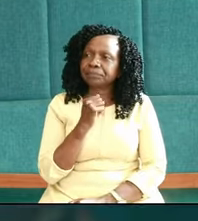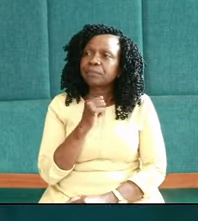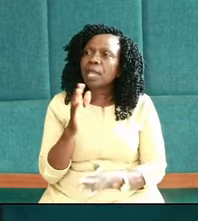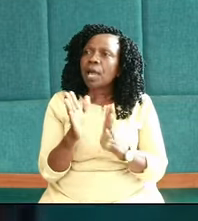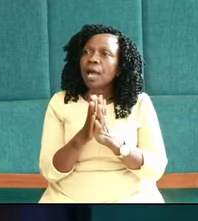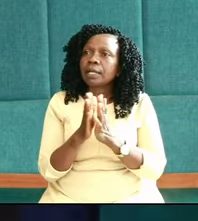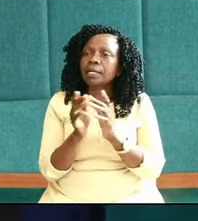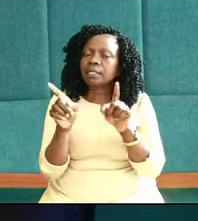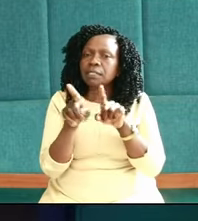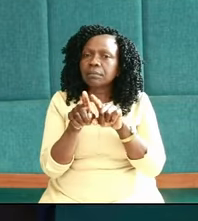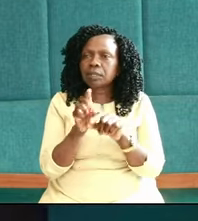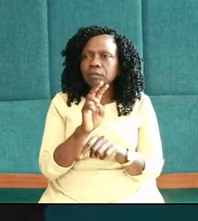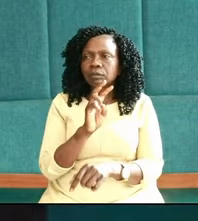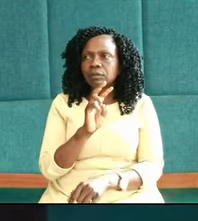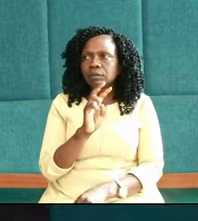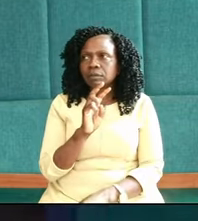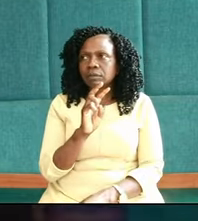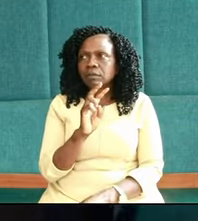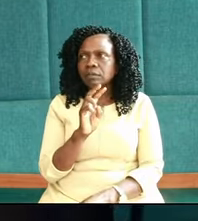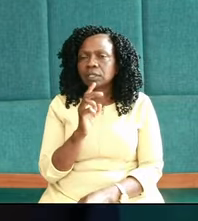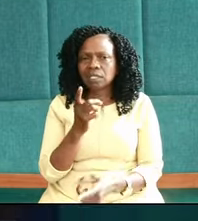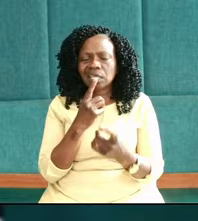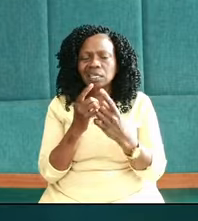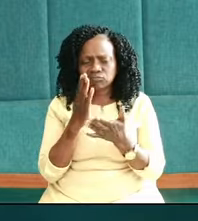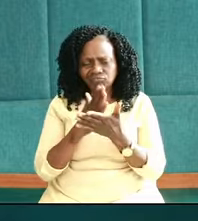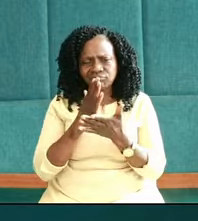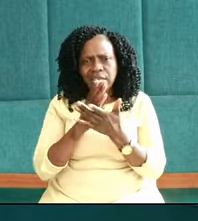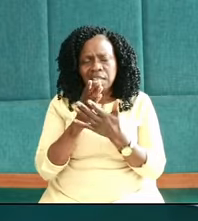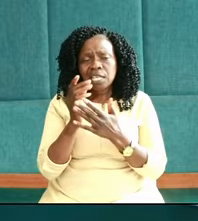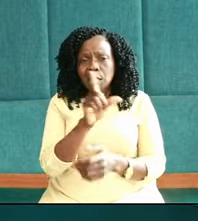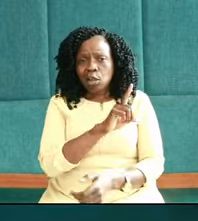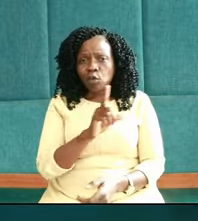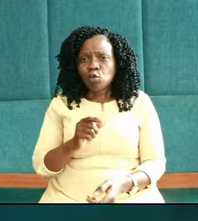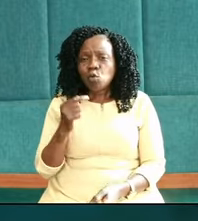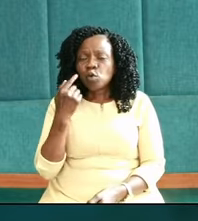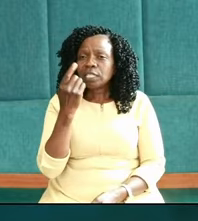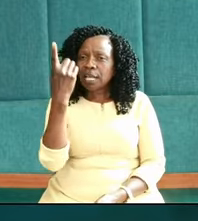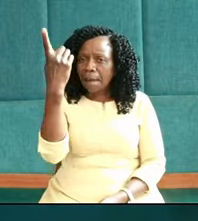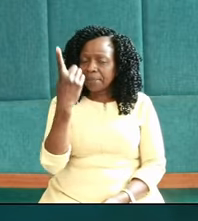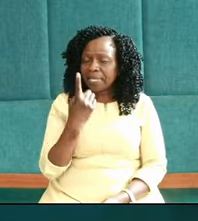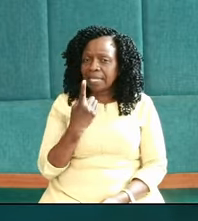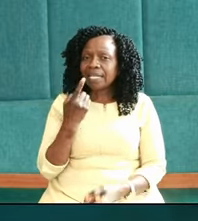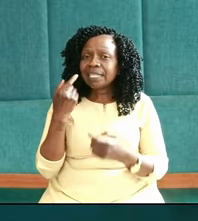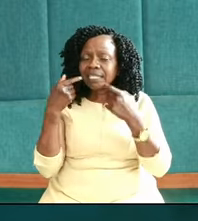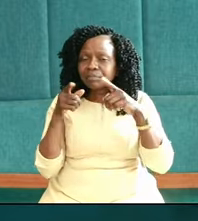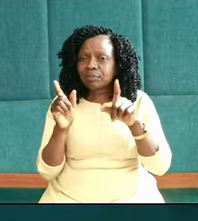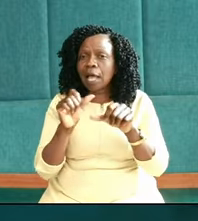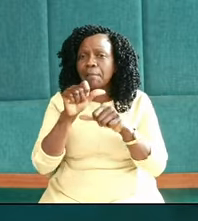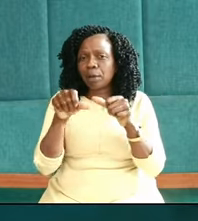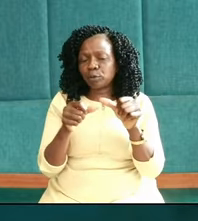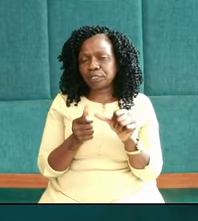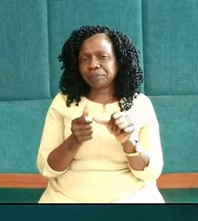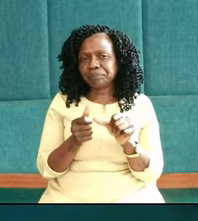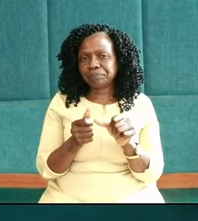And as they are seeing that surely this is the Lord that is coming and is being testified about